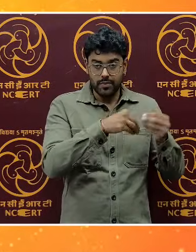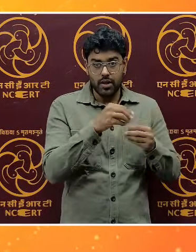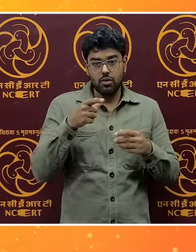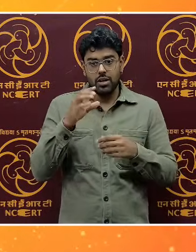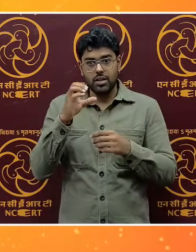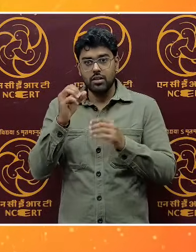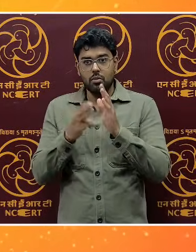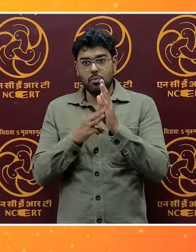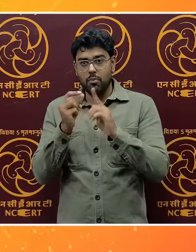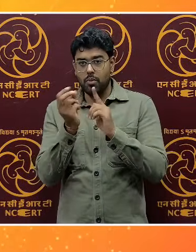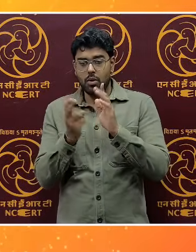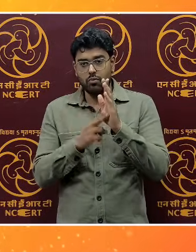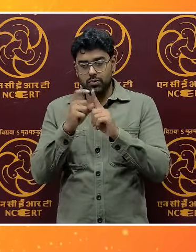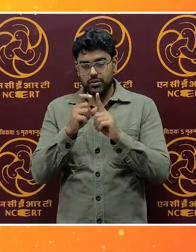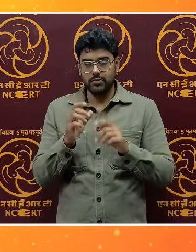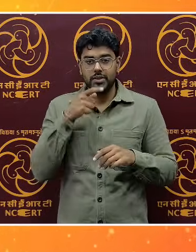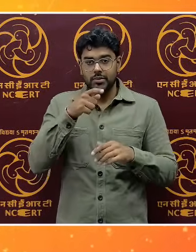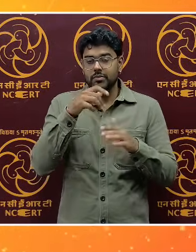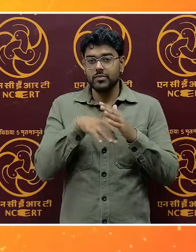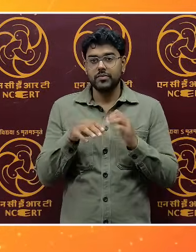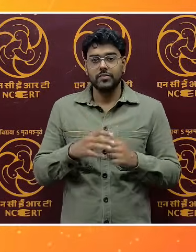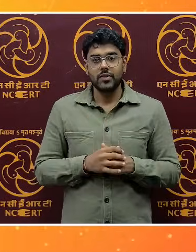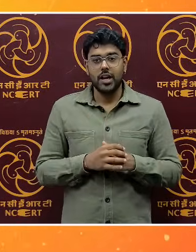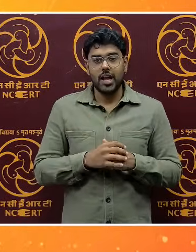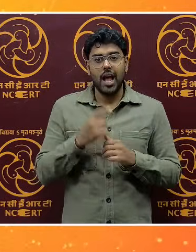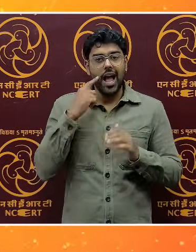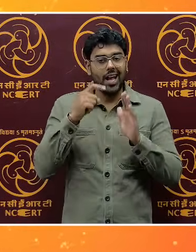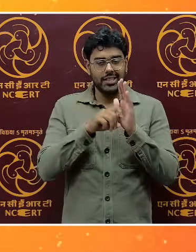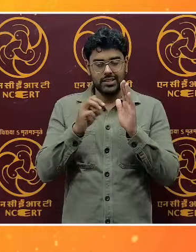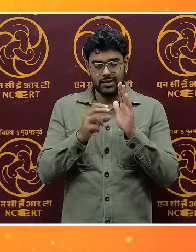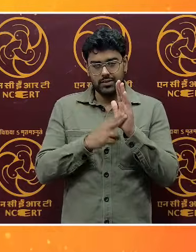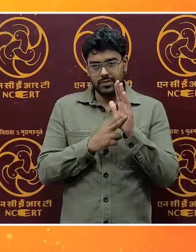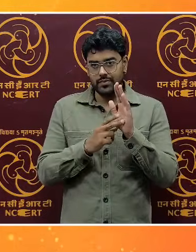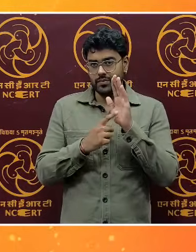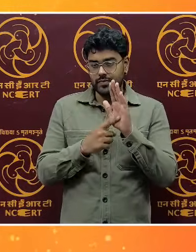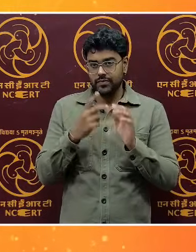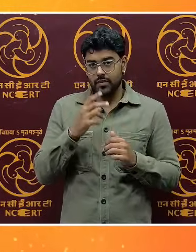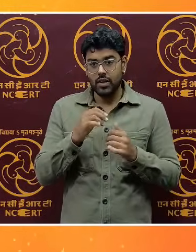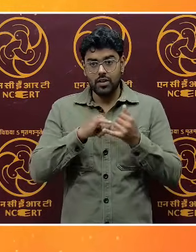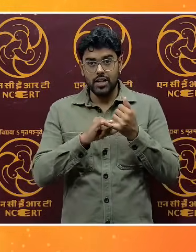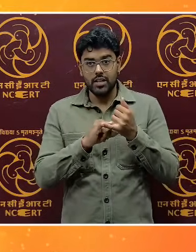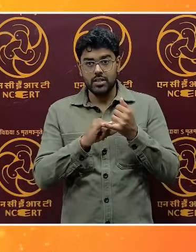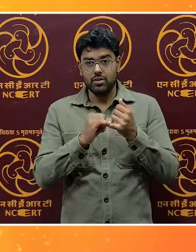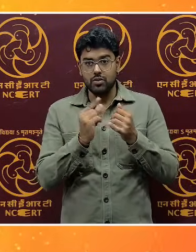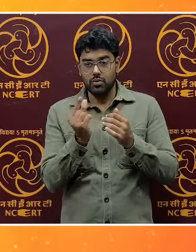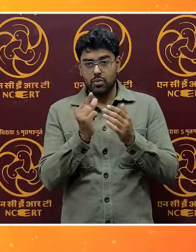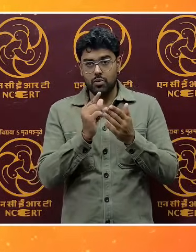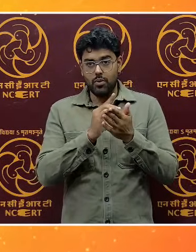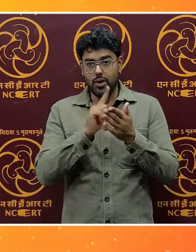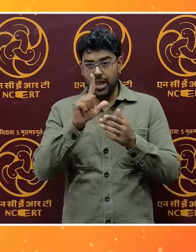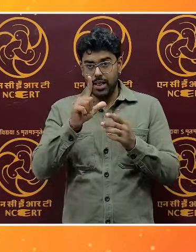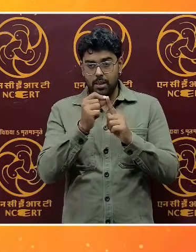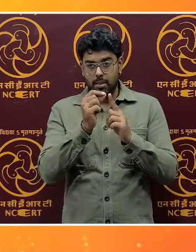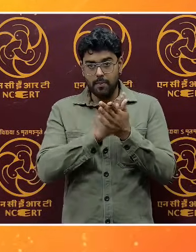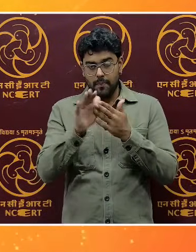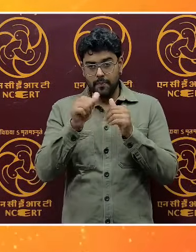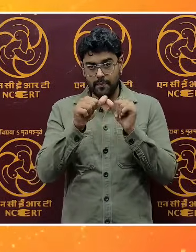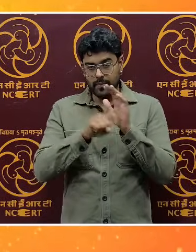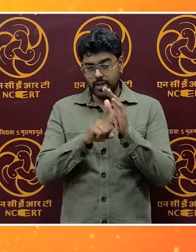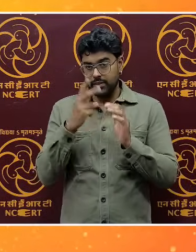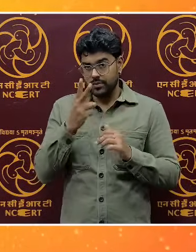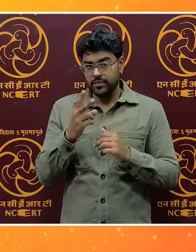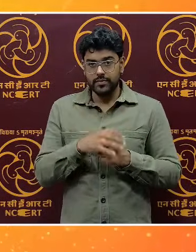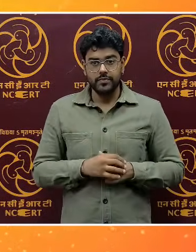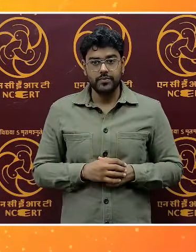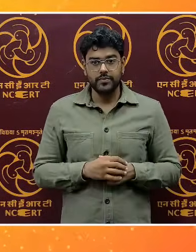and sulfur. Now I'd shown it to you earlier also. This is sulfur powder and this is iron